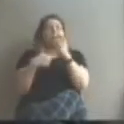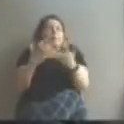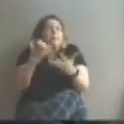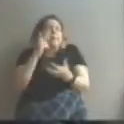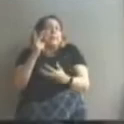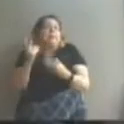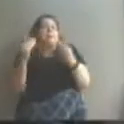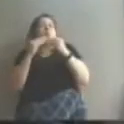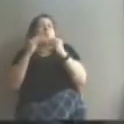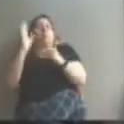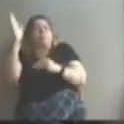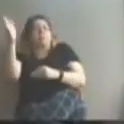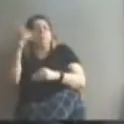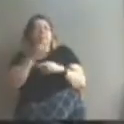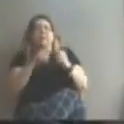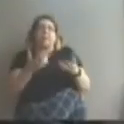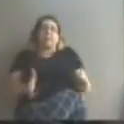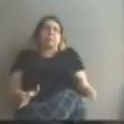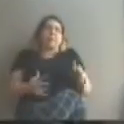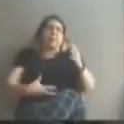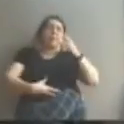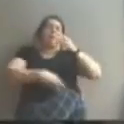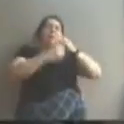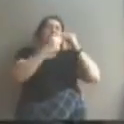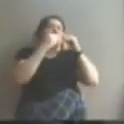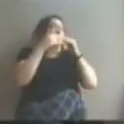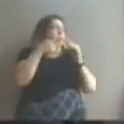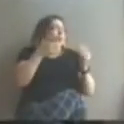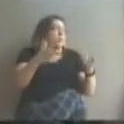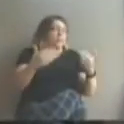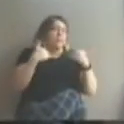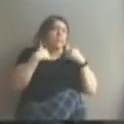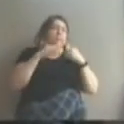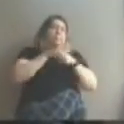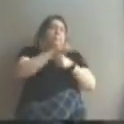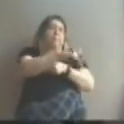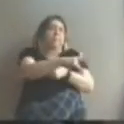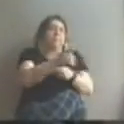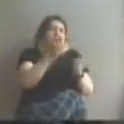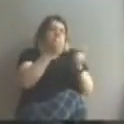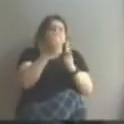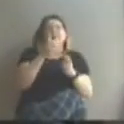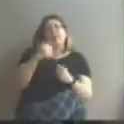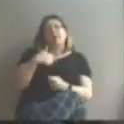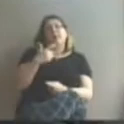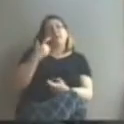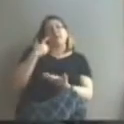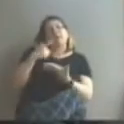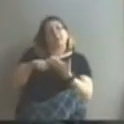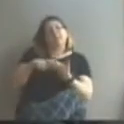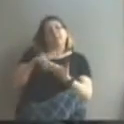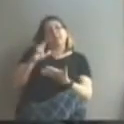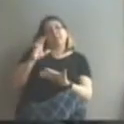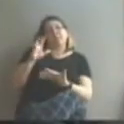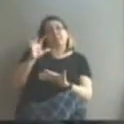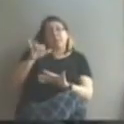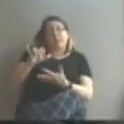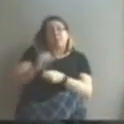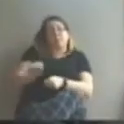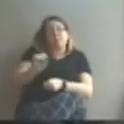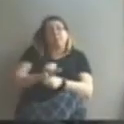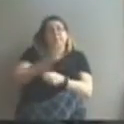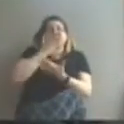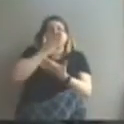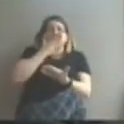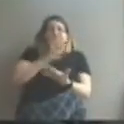more of that in the future, but I also don't want to add more to your plate. You already have enough to deal with as it is. So, but I do recognize that, and want to say thank you. So